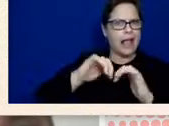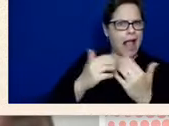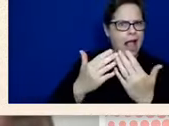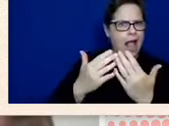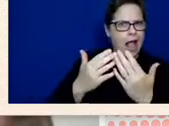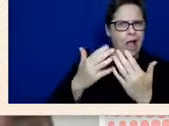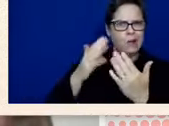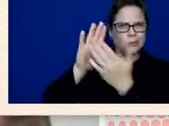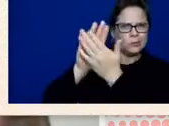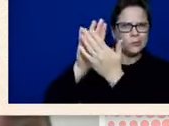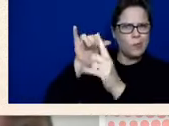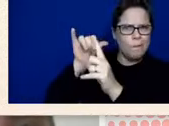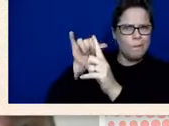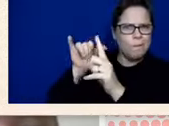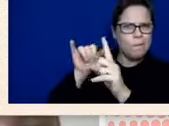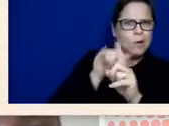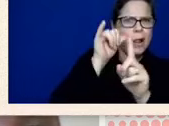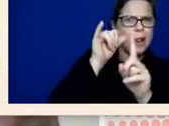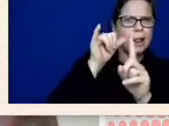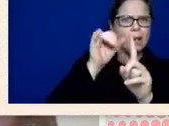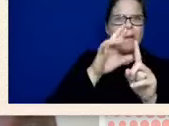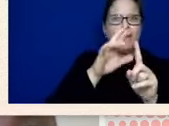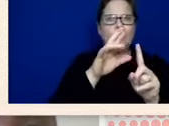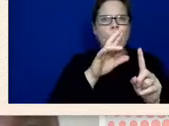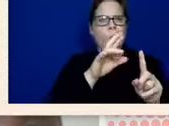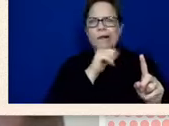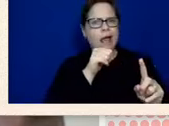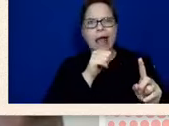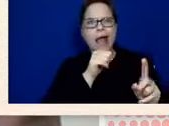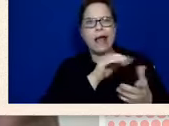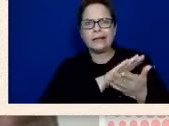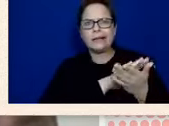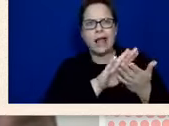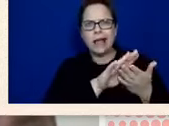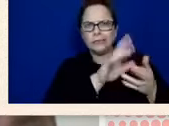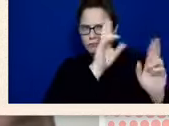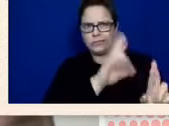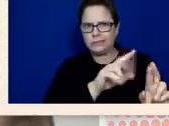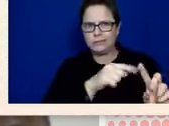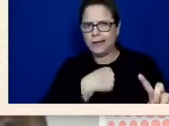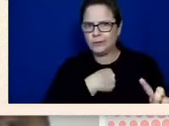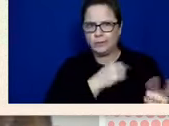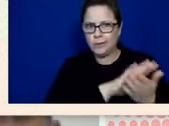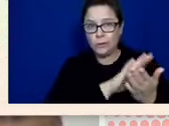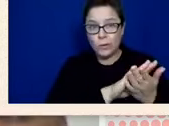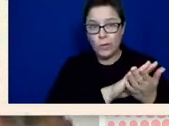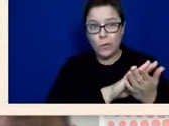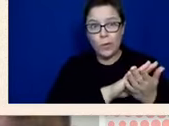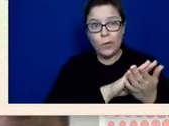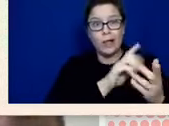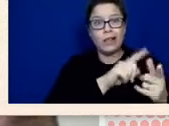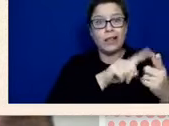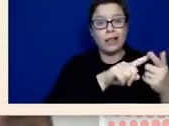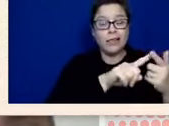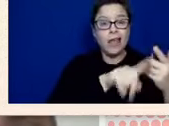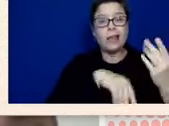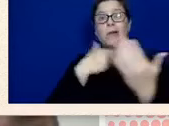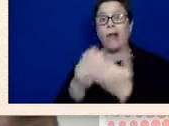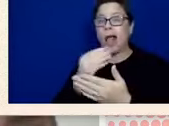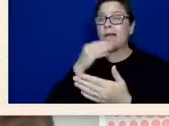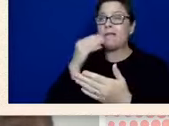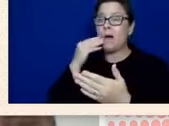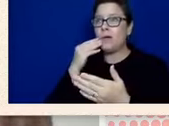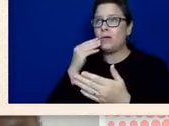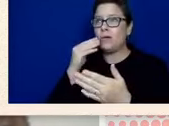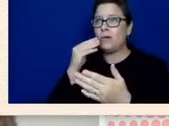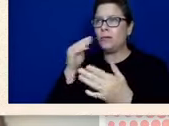school or being disrespected and then going home and then have to deal with, you know, the same kind of disrespect that I have from my